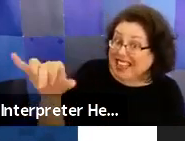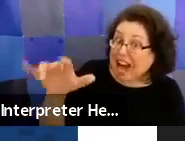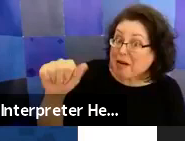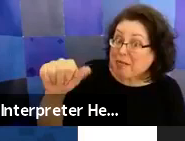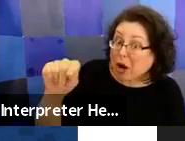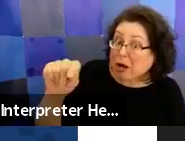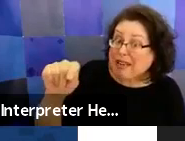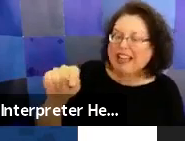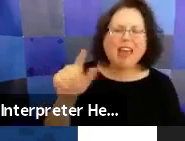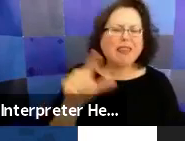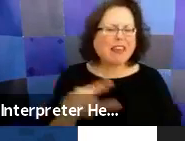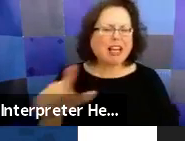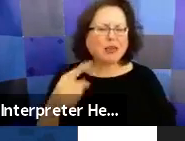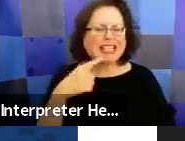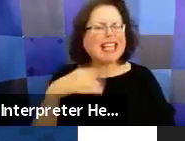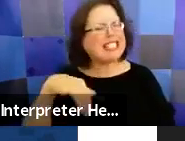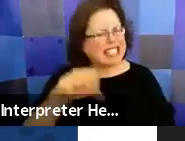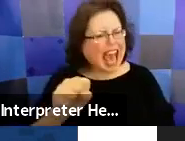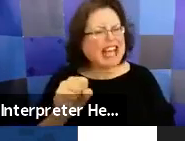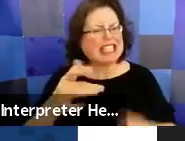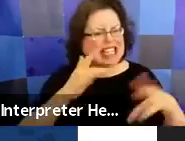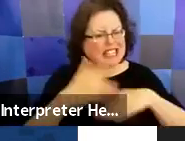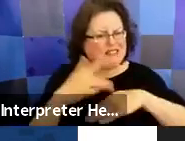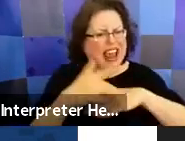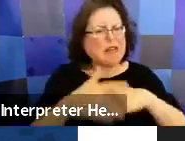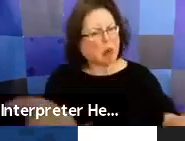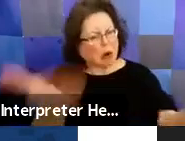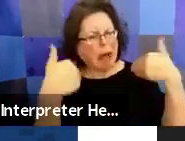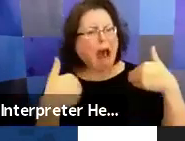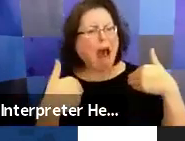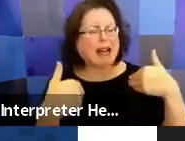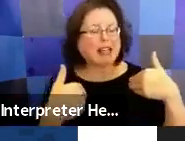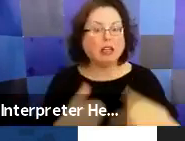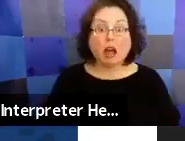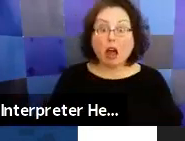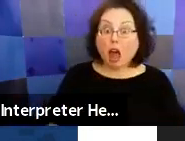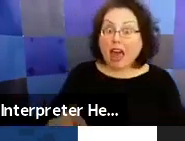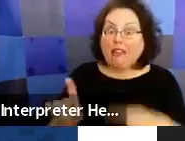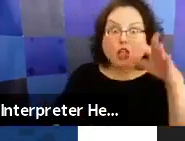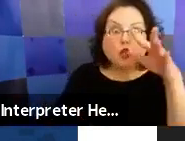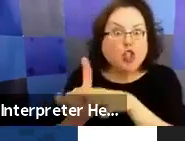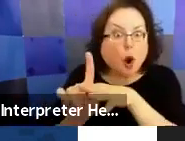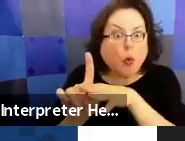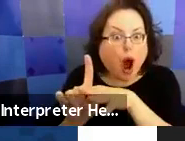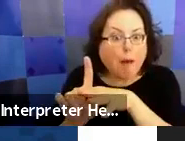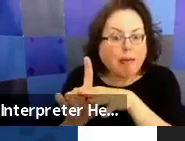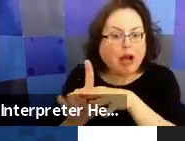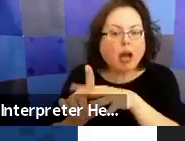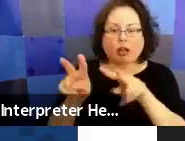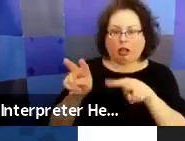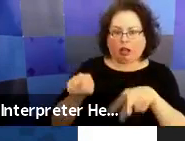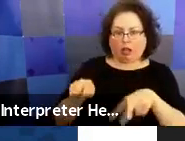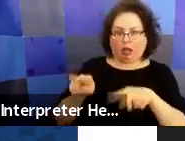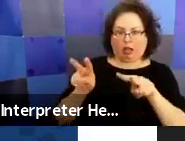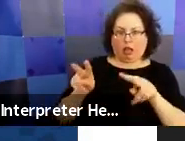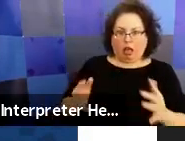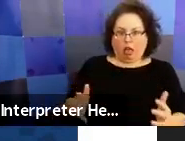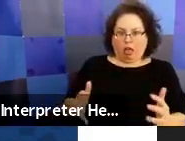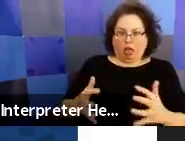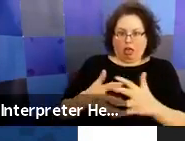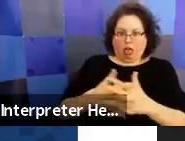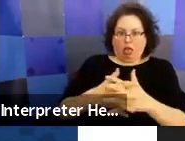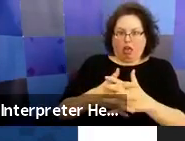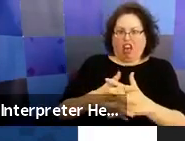know, the landlord says, yes, it's available. You know, you set up a time to come. And then upon showing up, the landlord sees that you or your partner